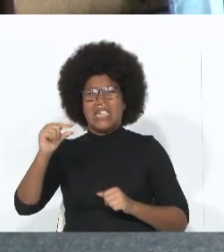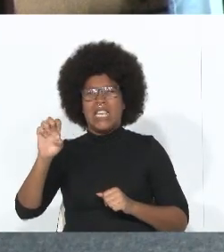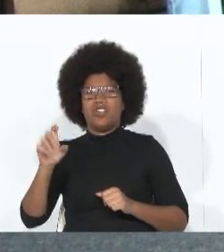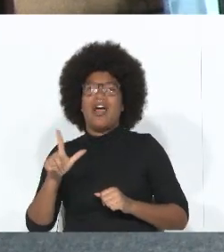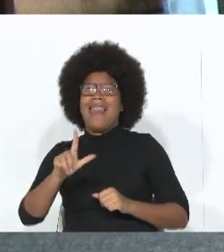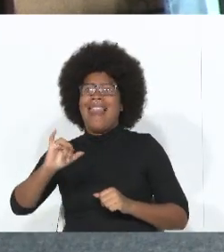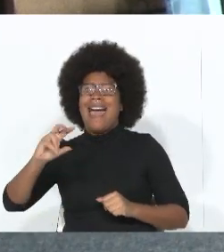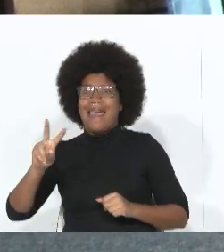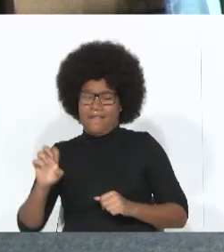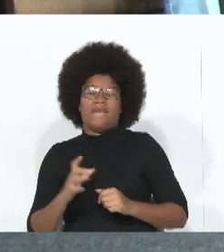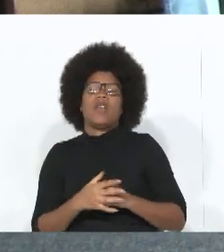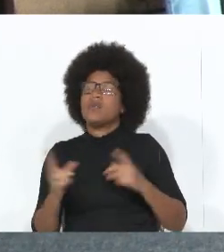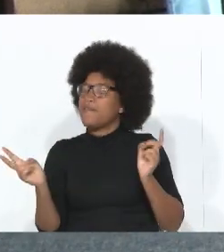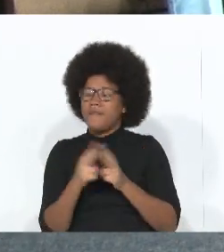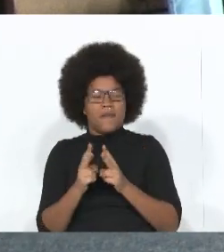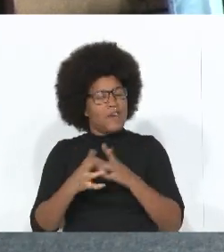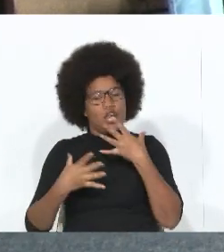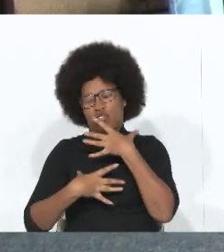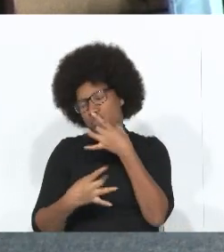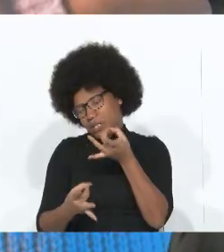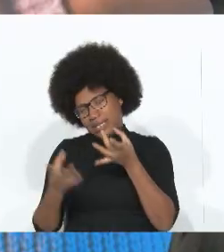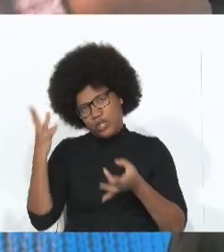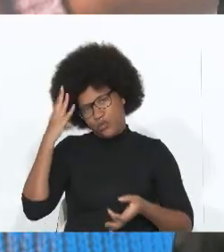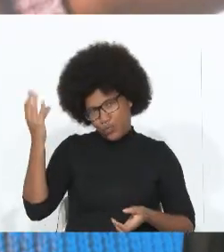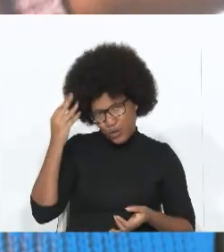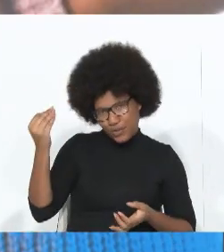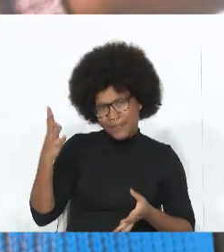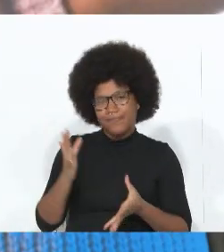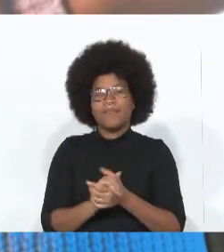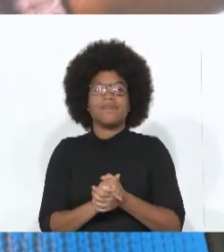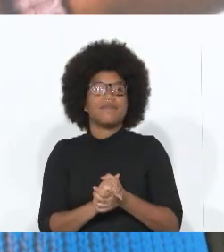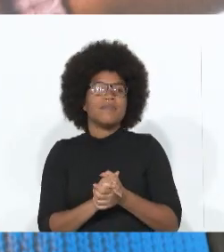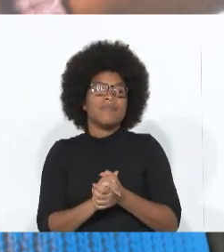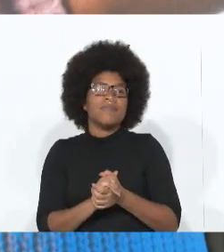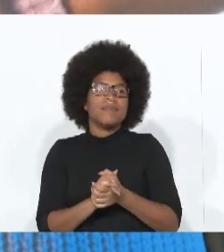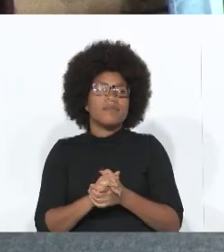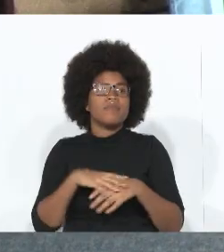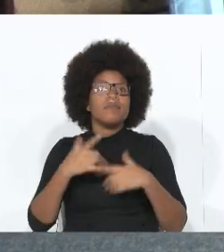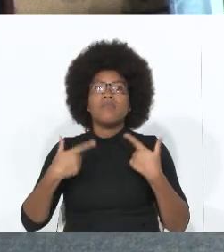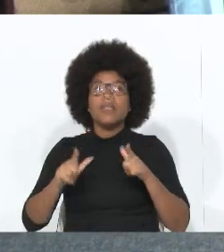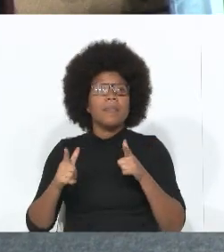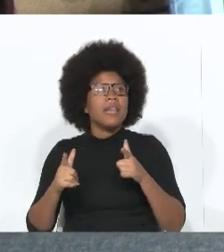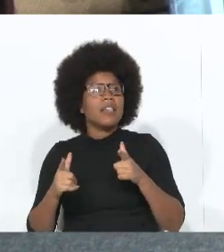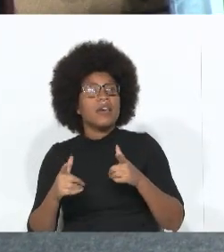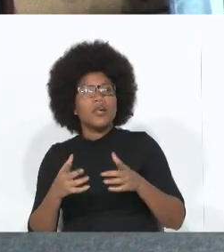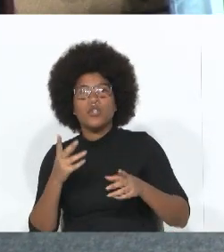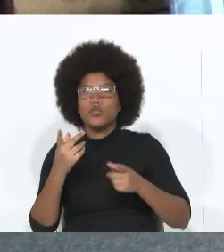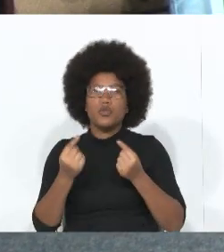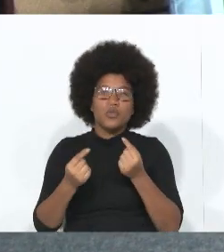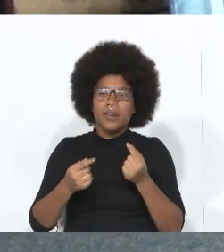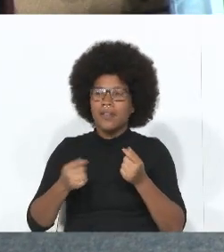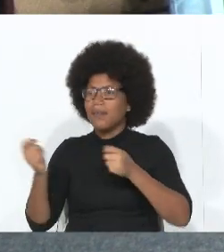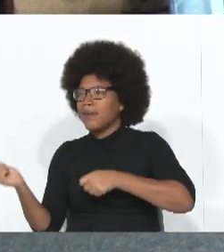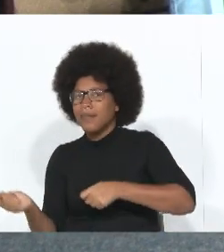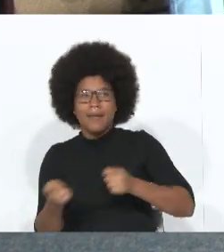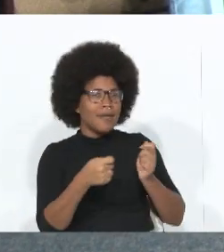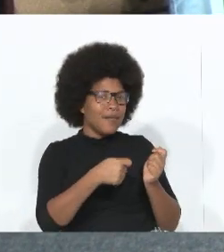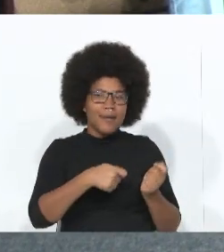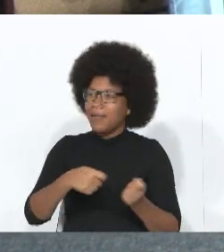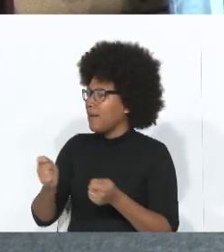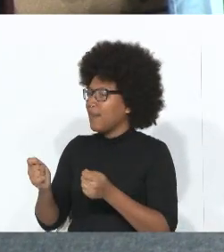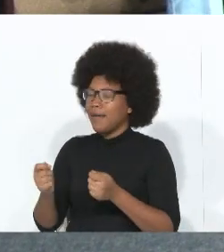now. We'll go with interesting. Interesting for now. Yeah. Let me do the tennis approach, and I'm going to